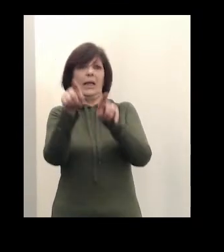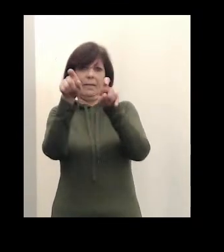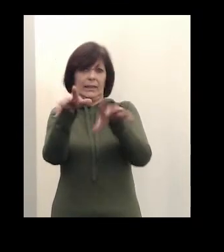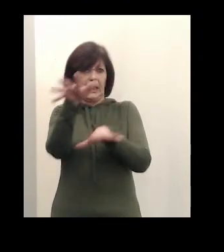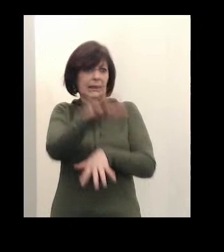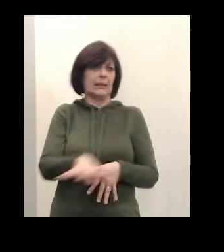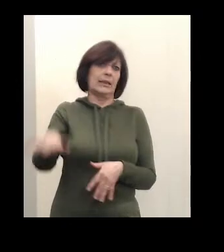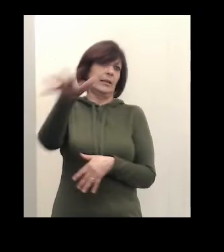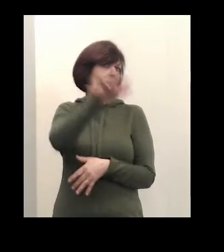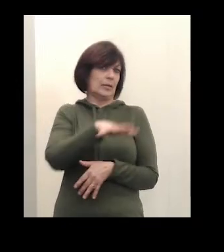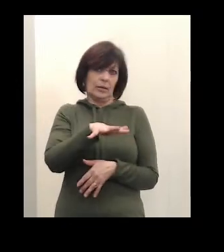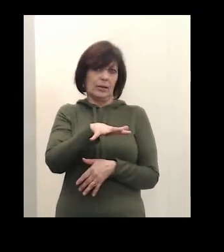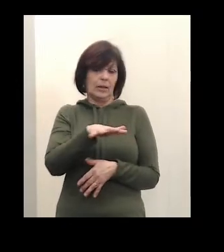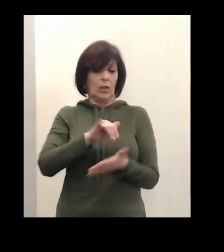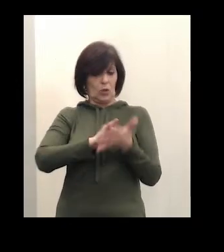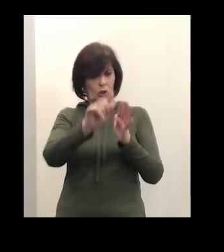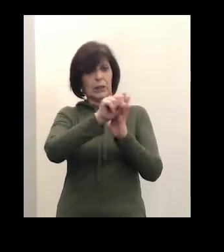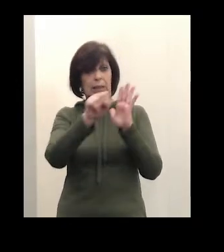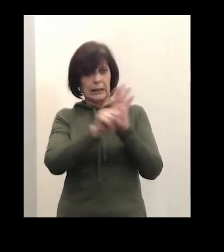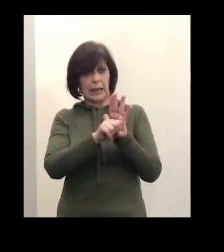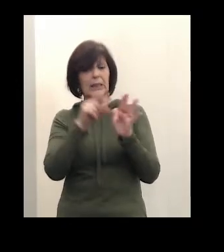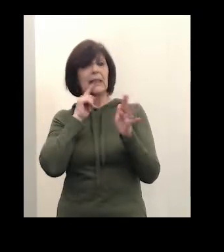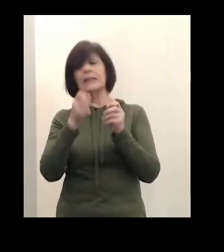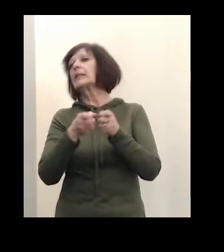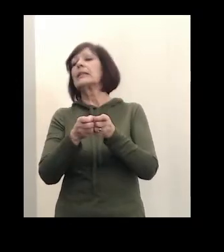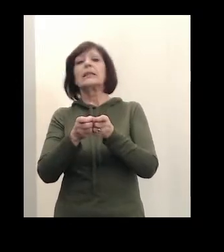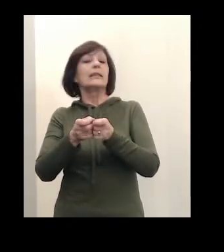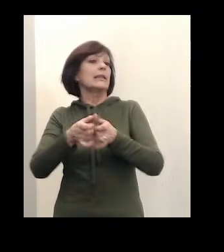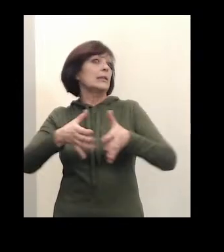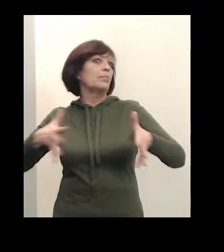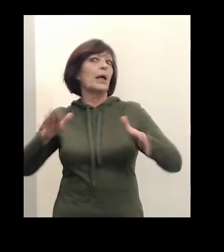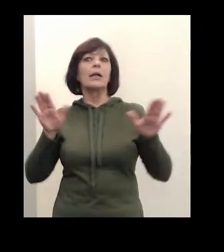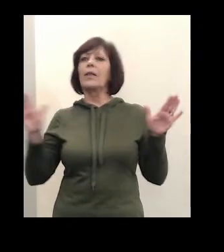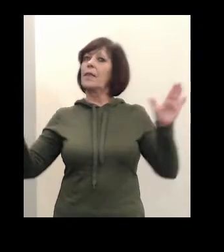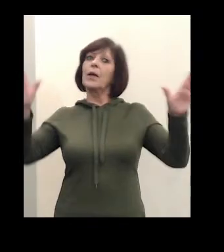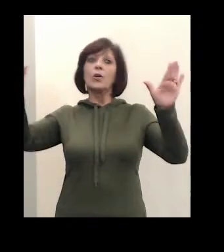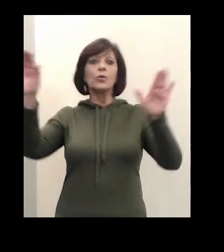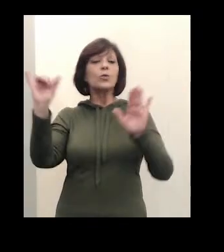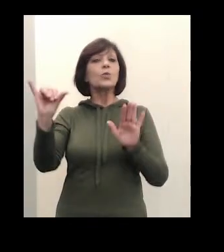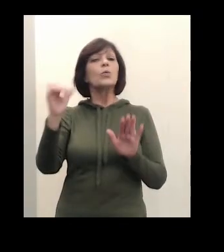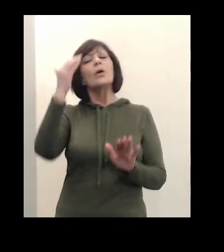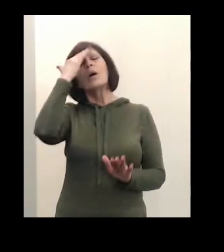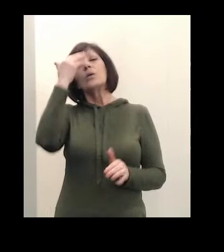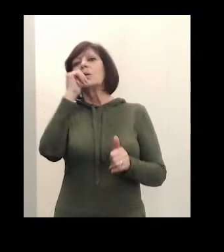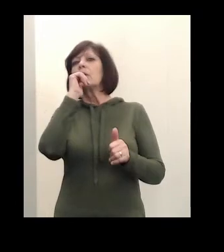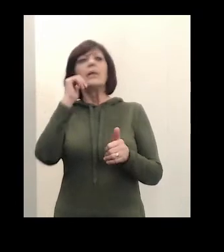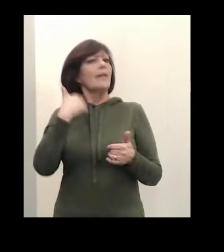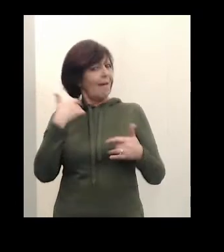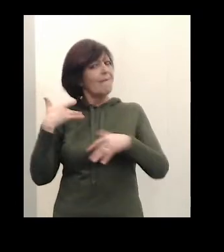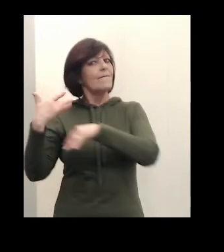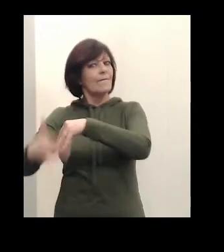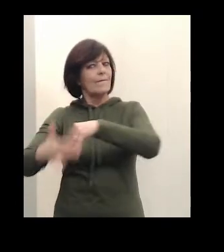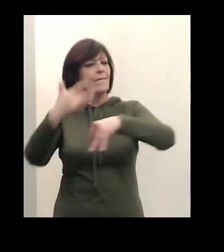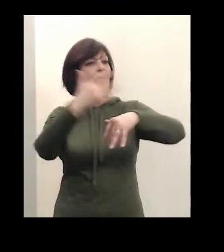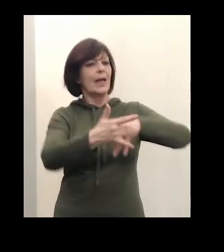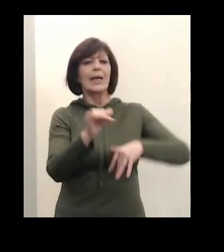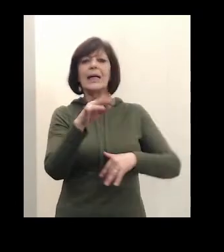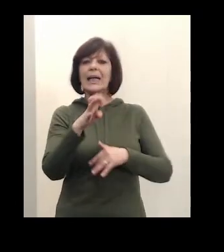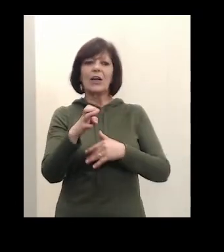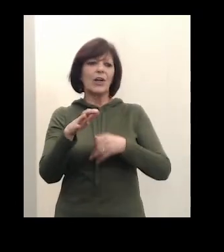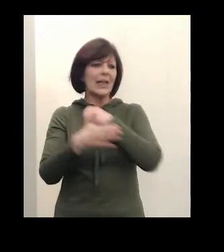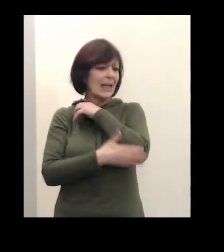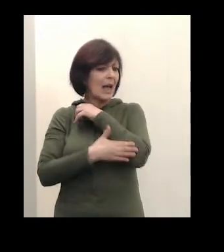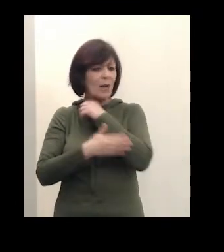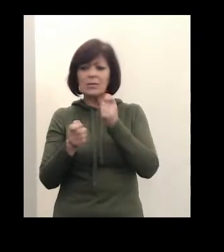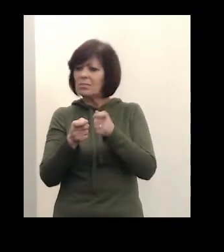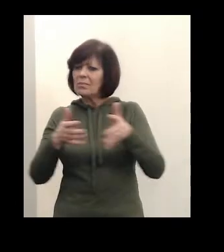community. New York State has expanded its locations, and I know not every slot is filled. And Erie County has expanded its locations, and not